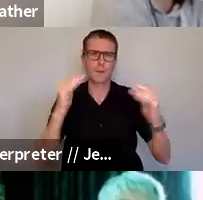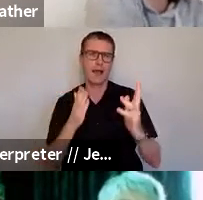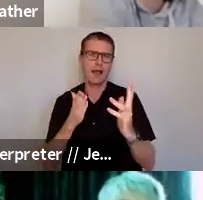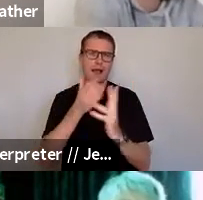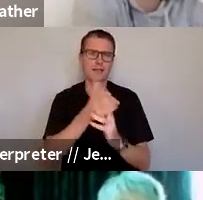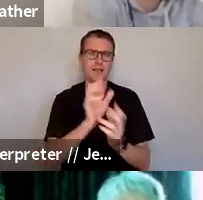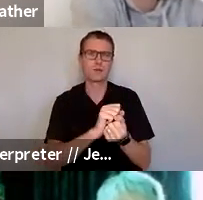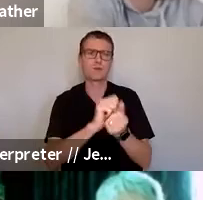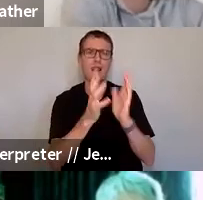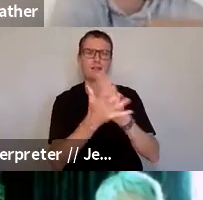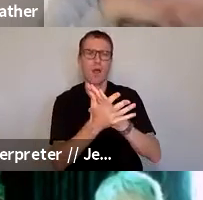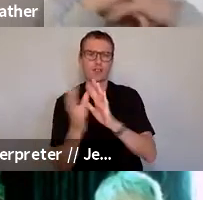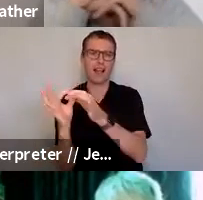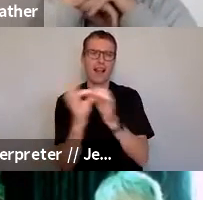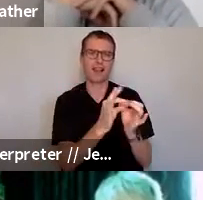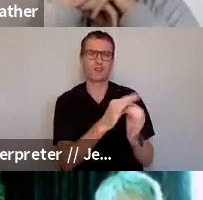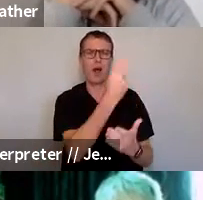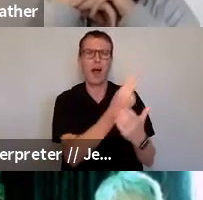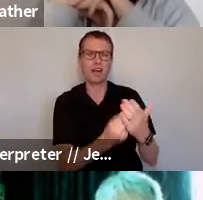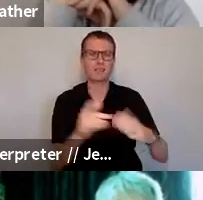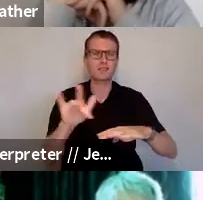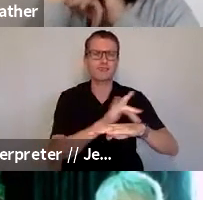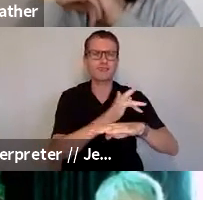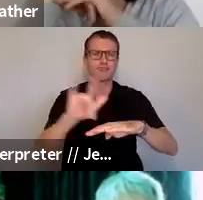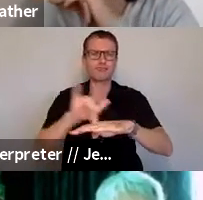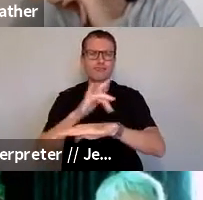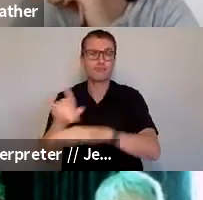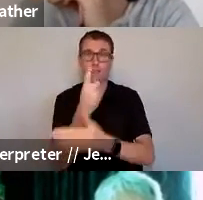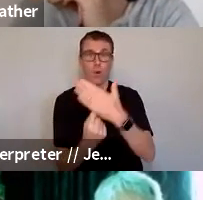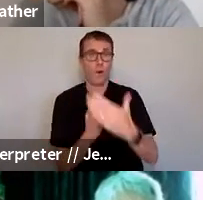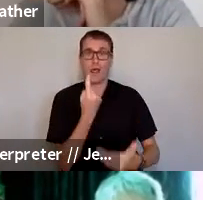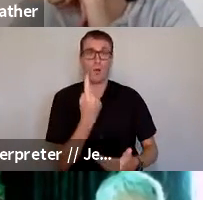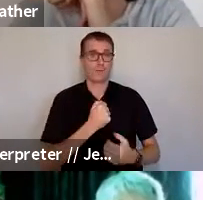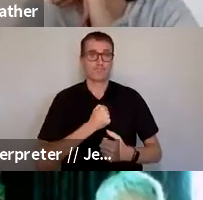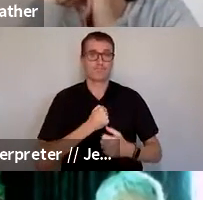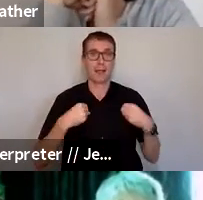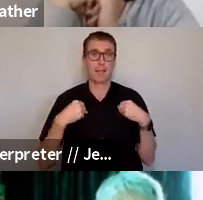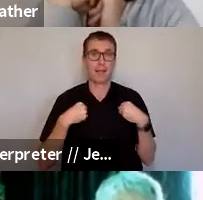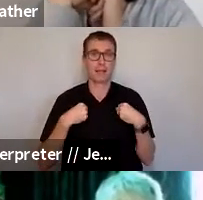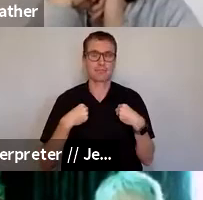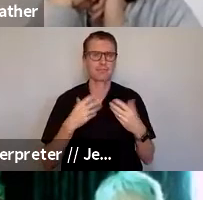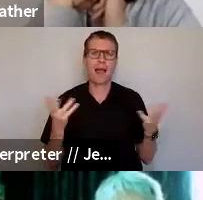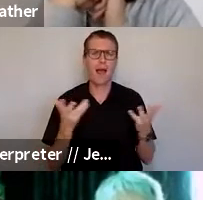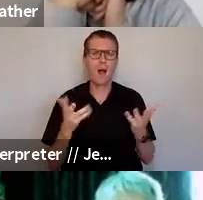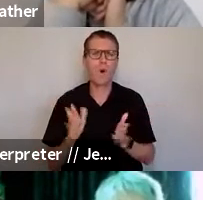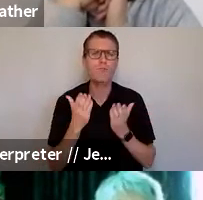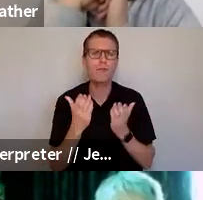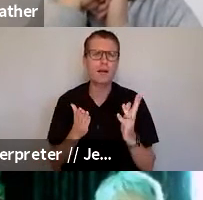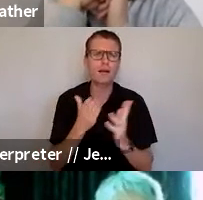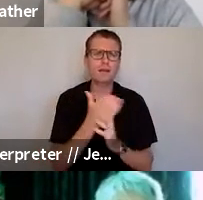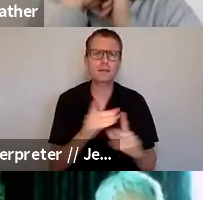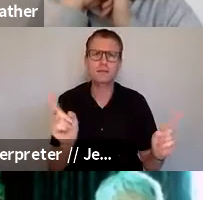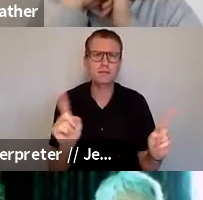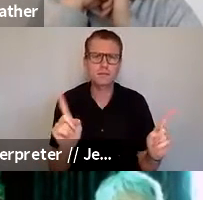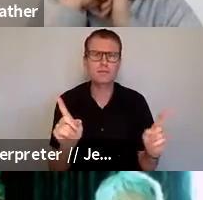arts, providing New Zealand Sign Language to the arts. And we provide that through a package where we work